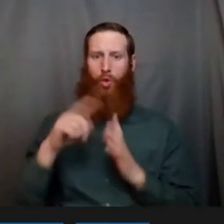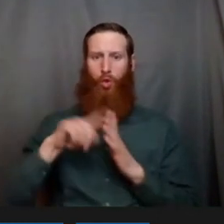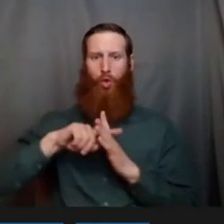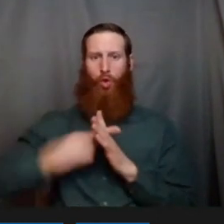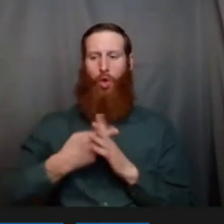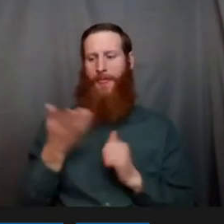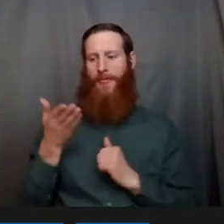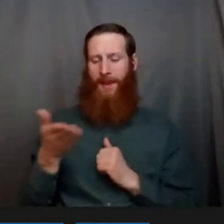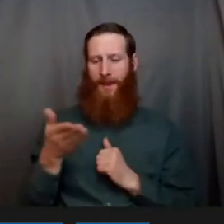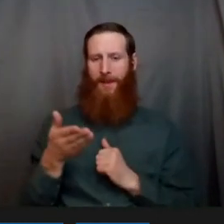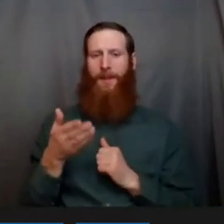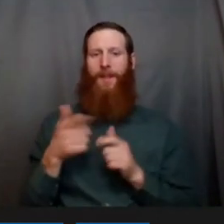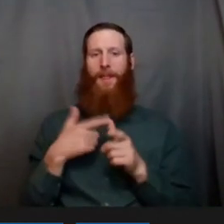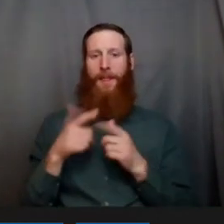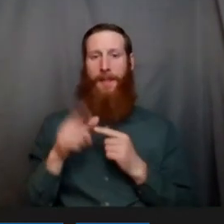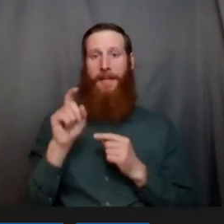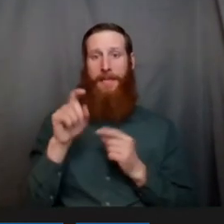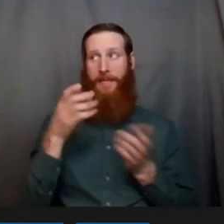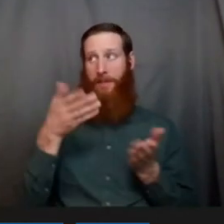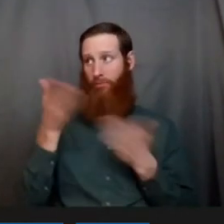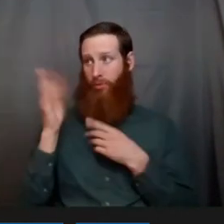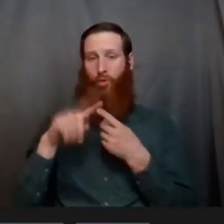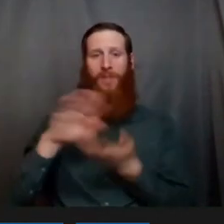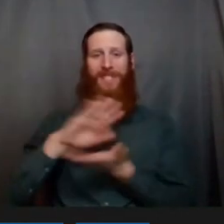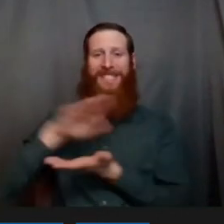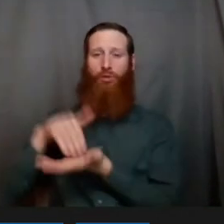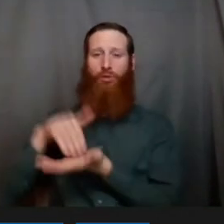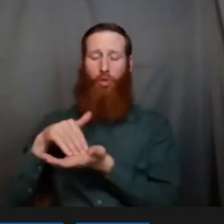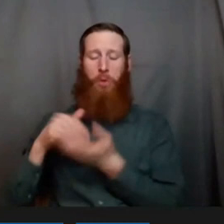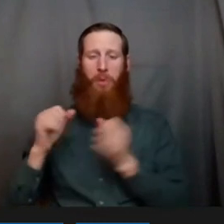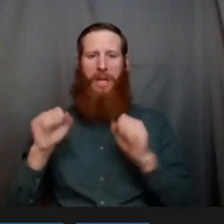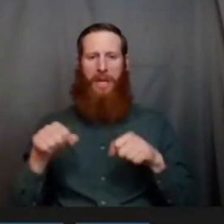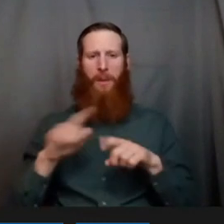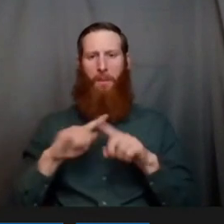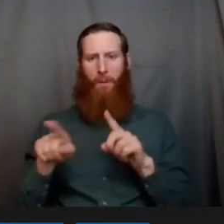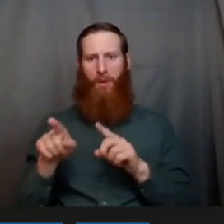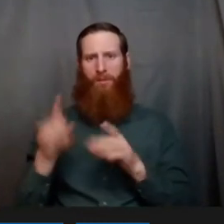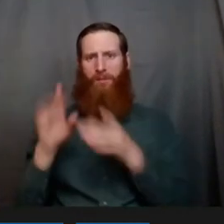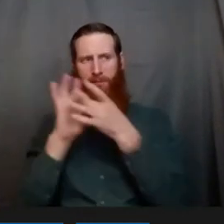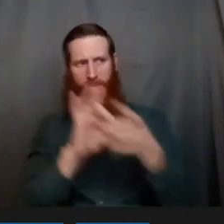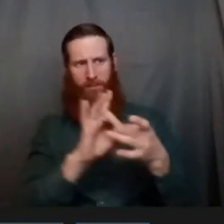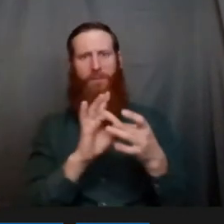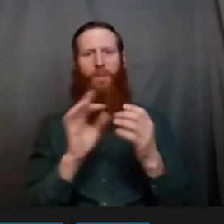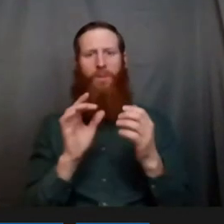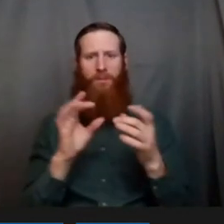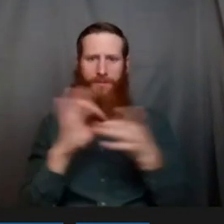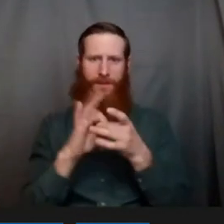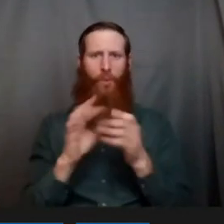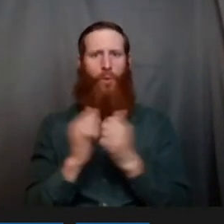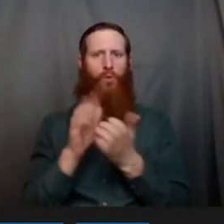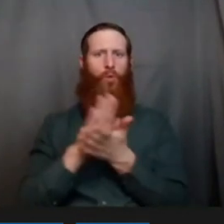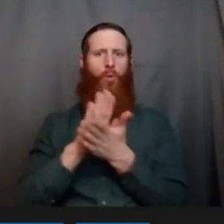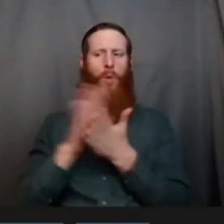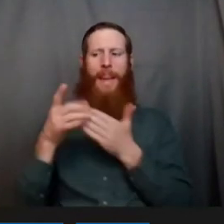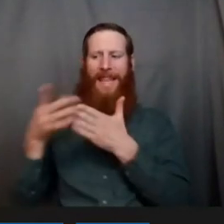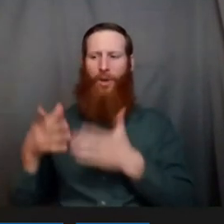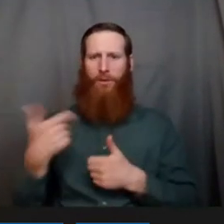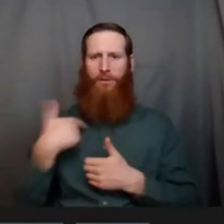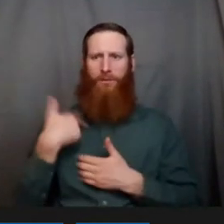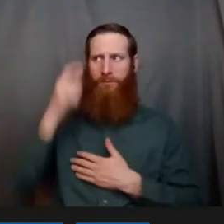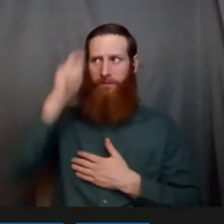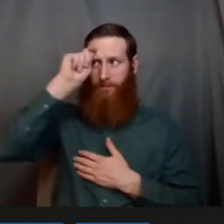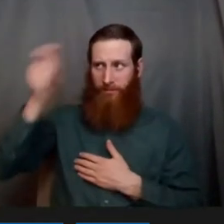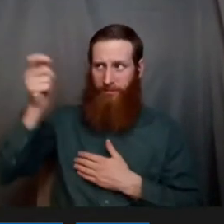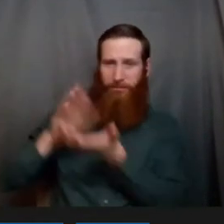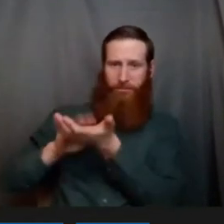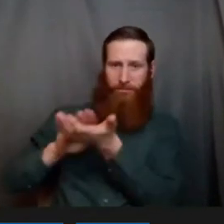up to Central, they can do that too, but make that connection with your school leader. And again, just want to give a shout out to our school leaders who are really lifting a